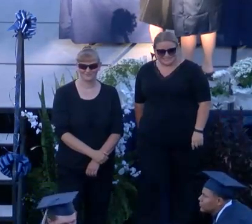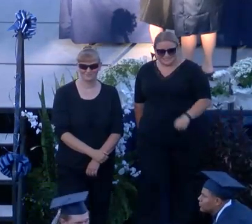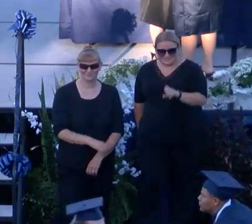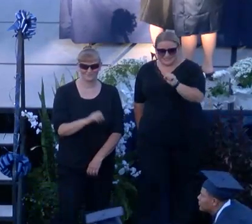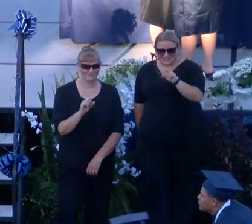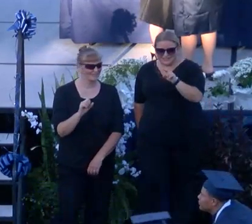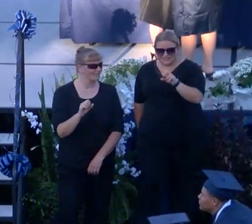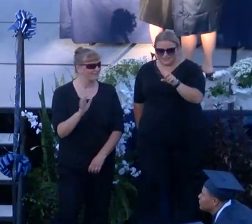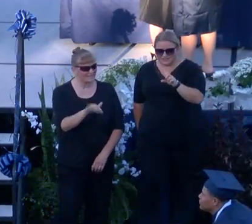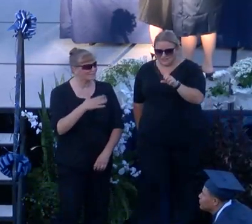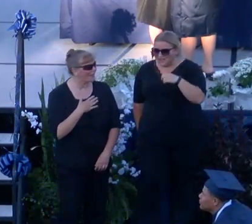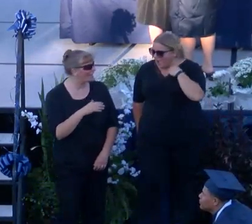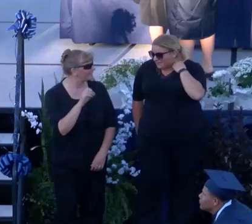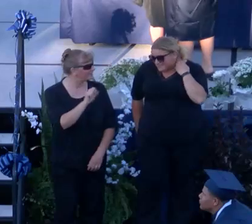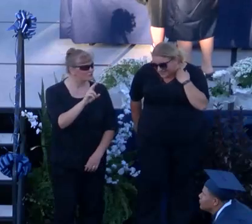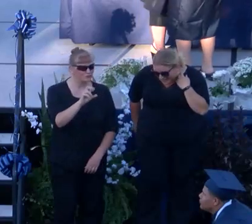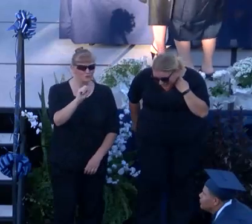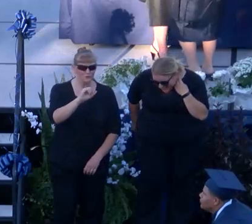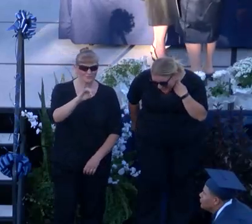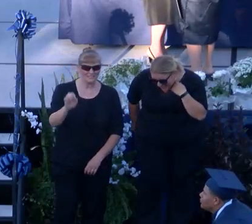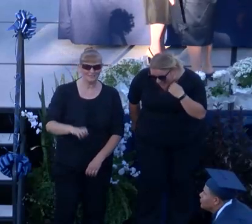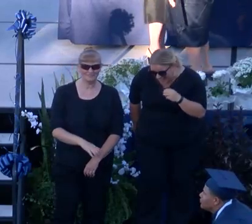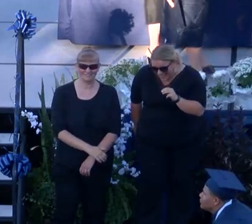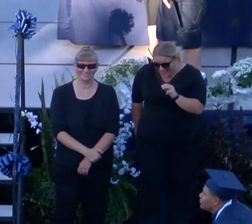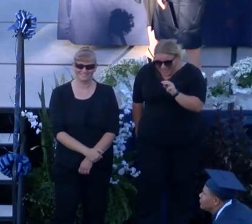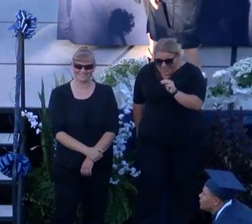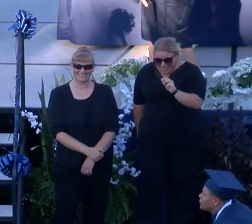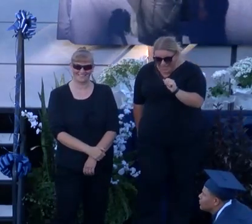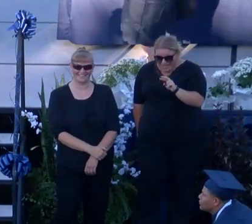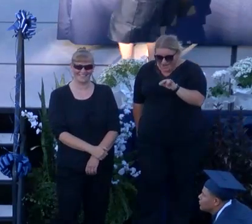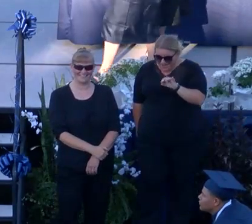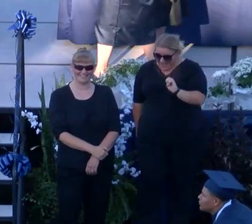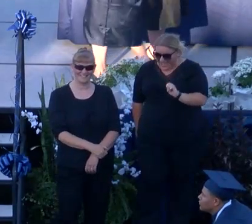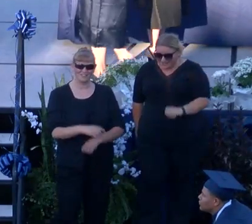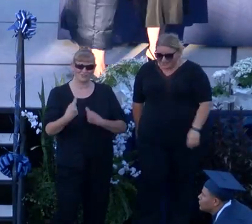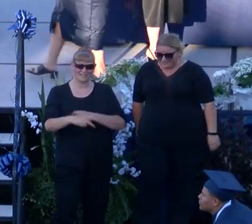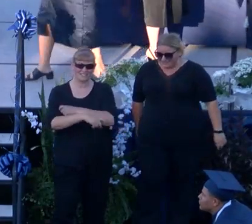Susie Ferry. Maritza Uriostegui.